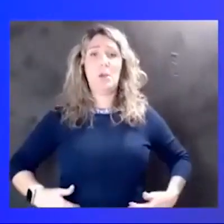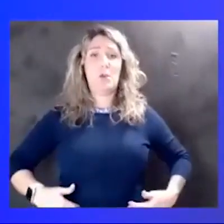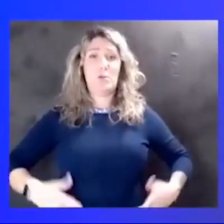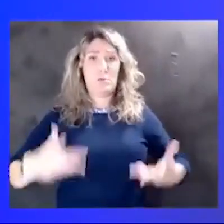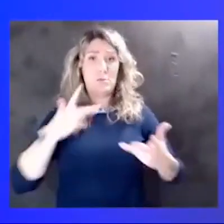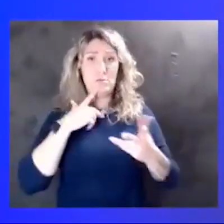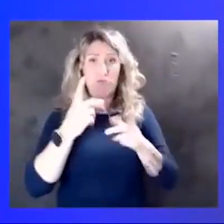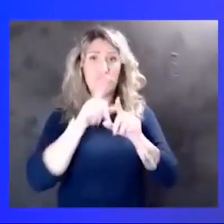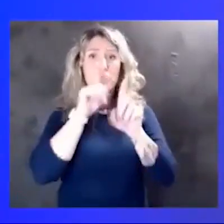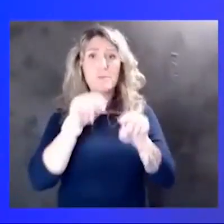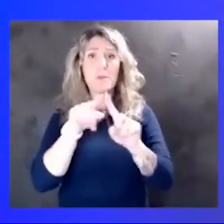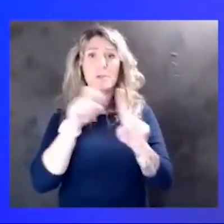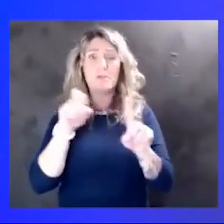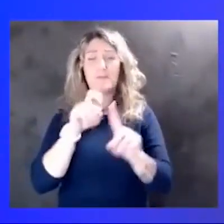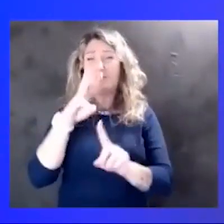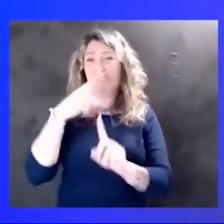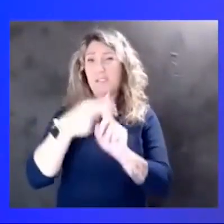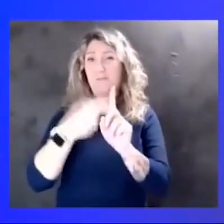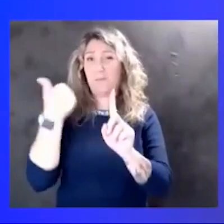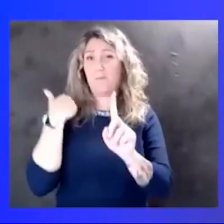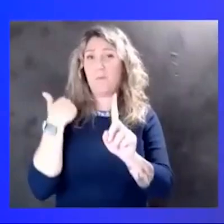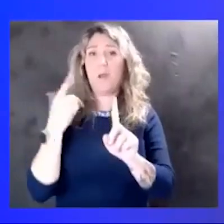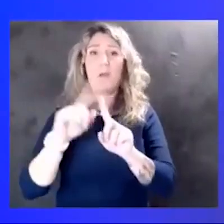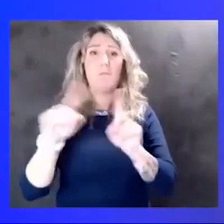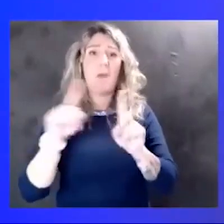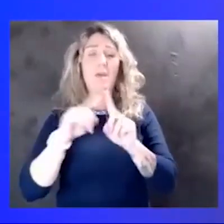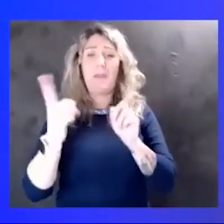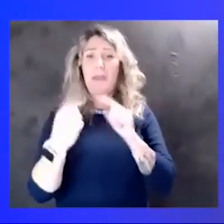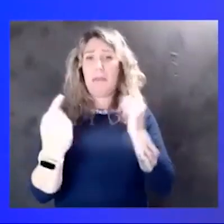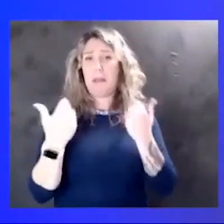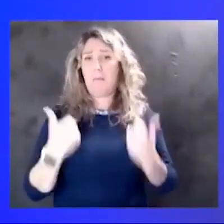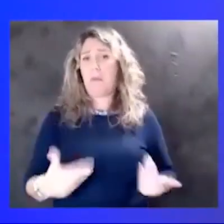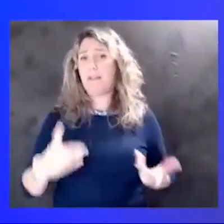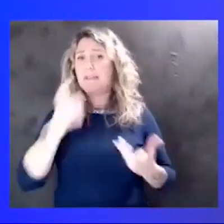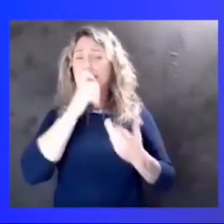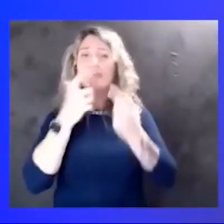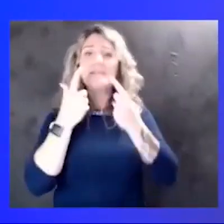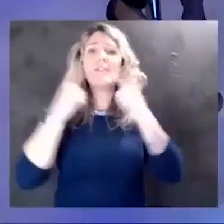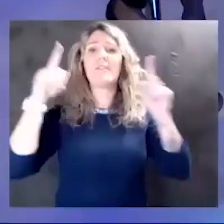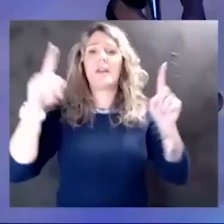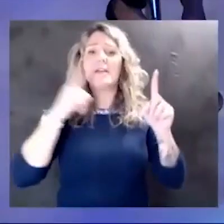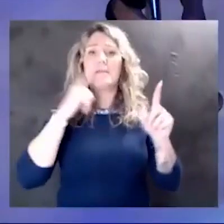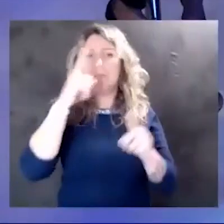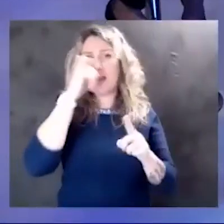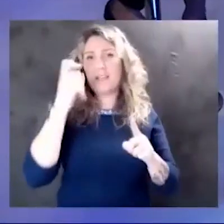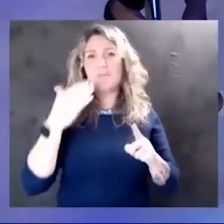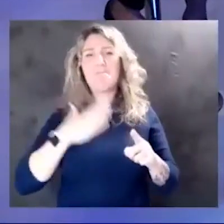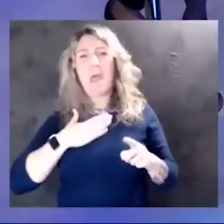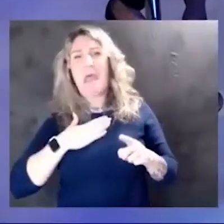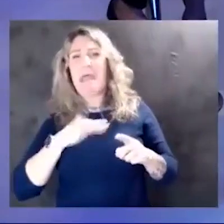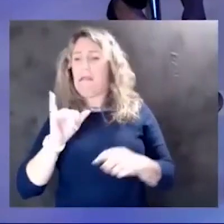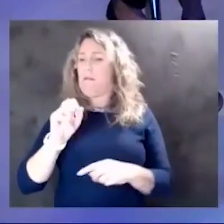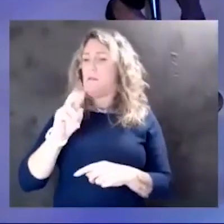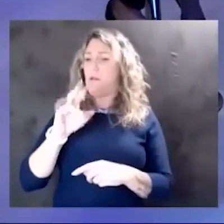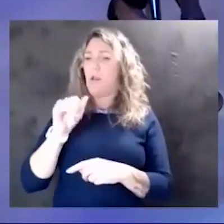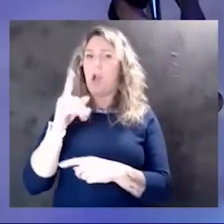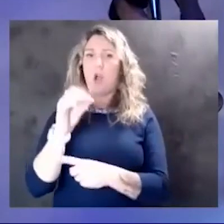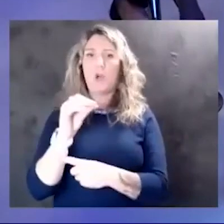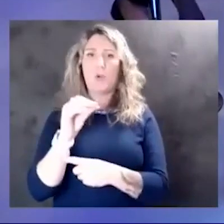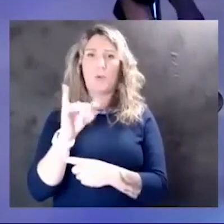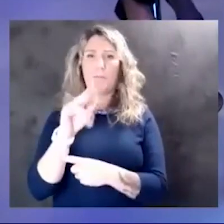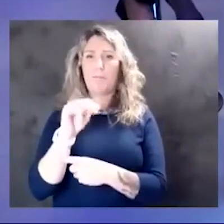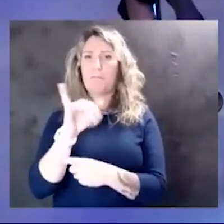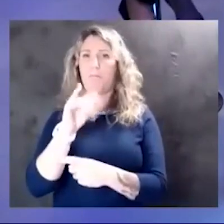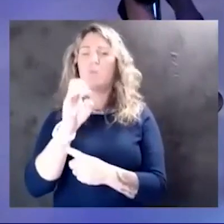but I think that my antibodies just were probably not as effective because of the autoimmune disease. All right, I think we're done with questions. We're going to save any that come in